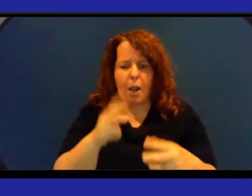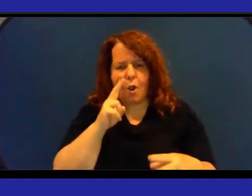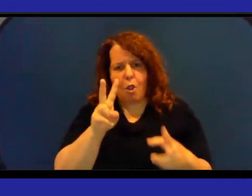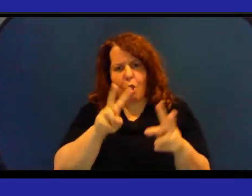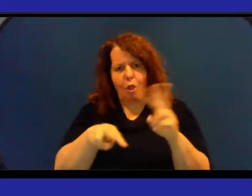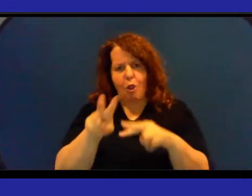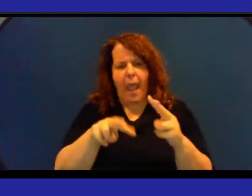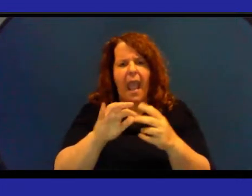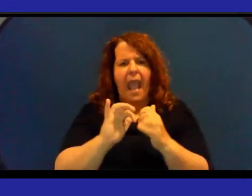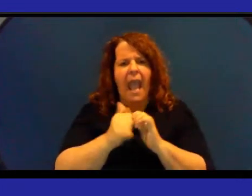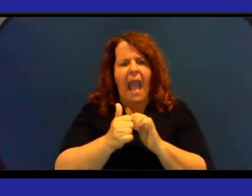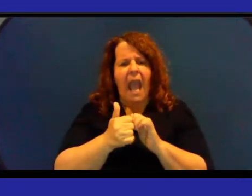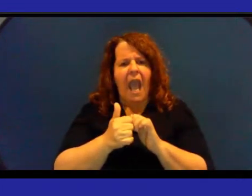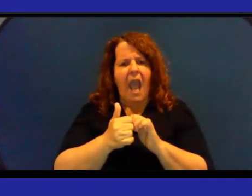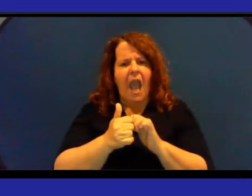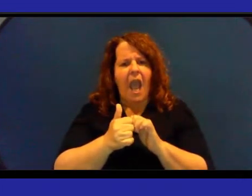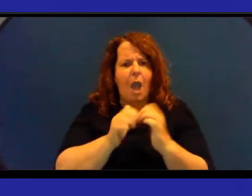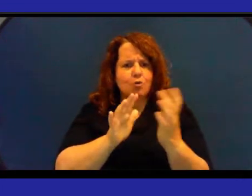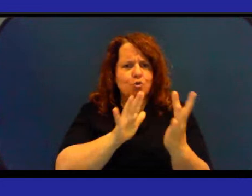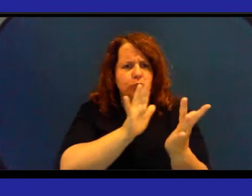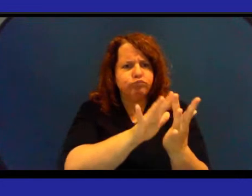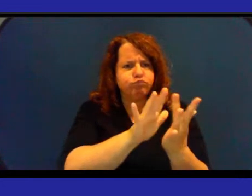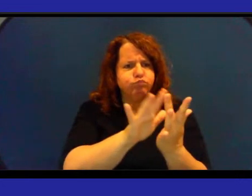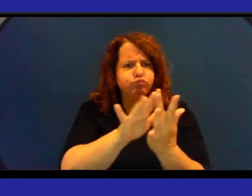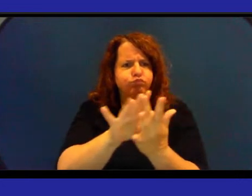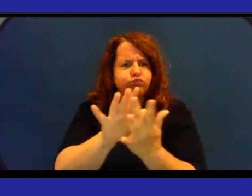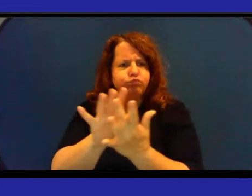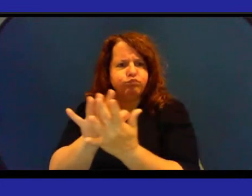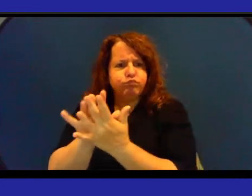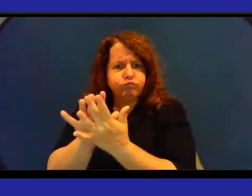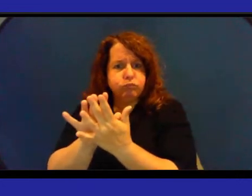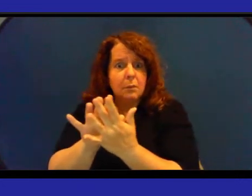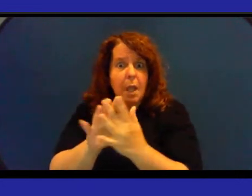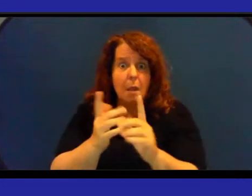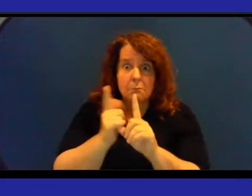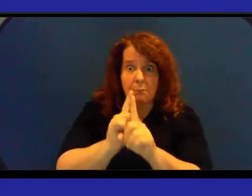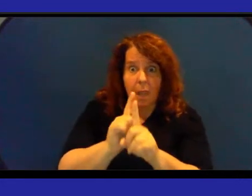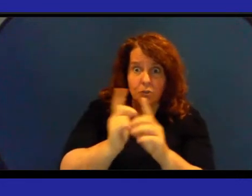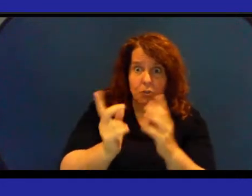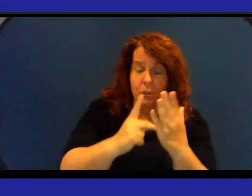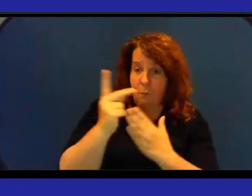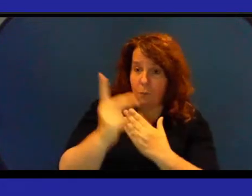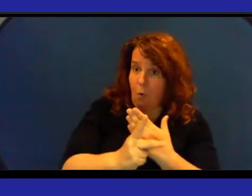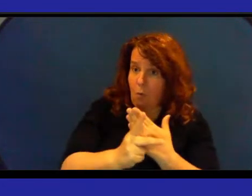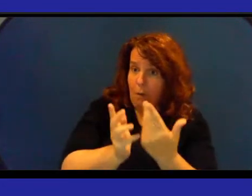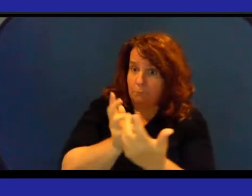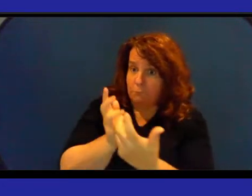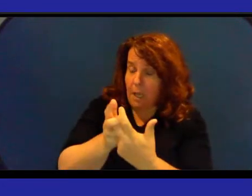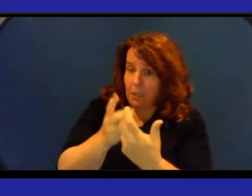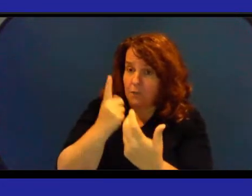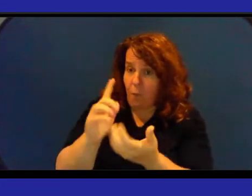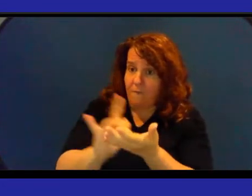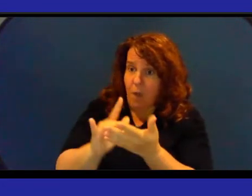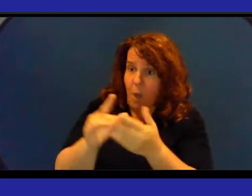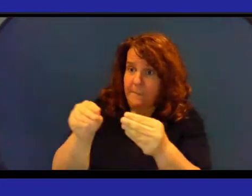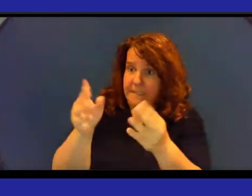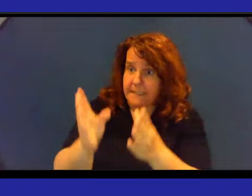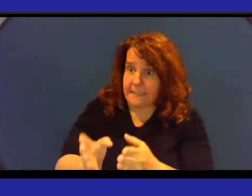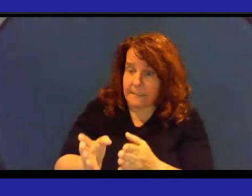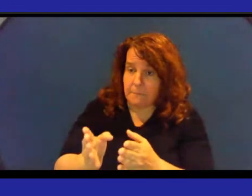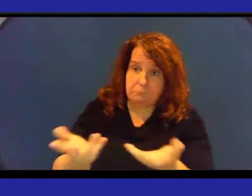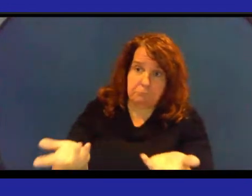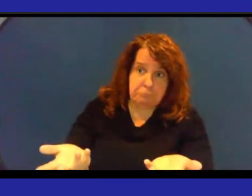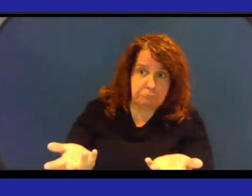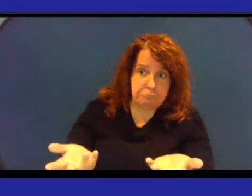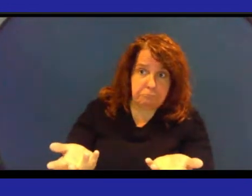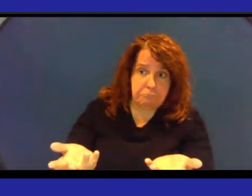how to outreach, and I don't know if the mentorship program may be good in some of the areas in